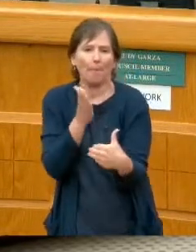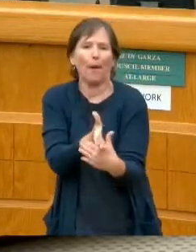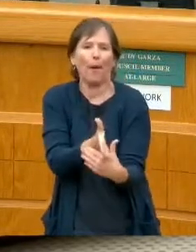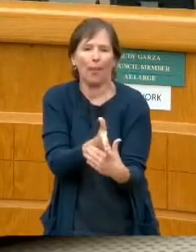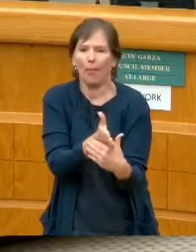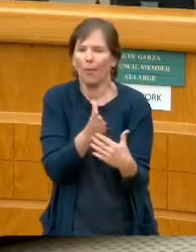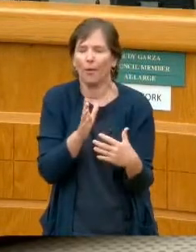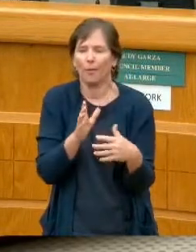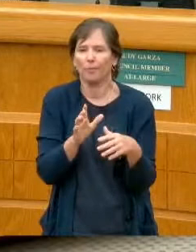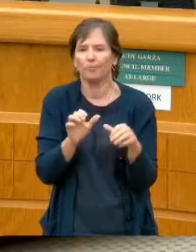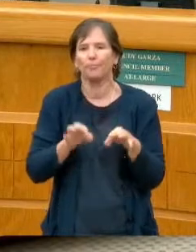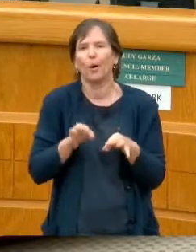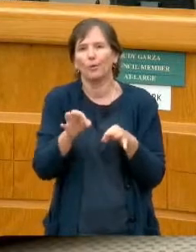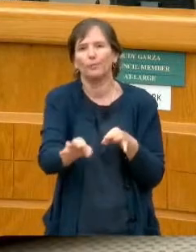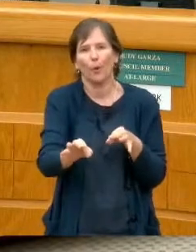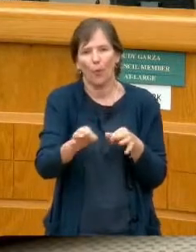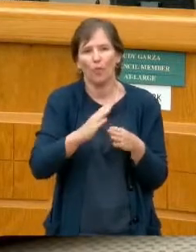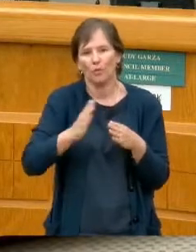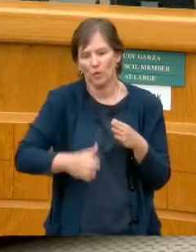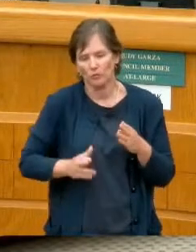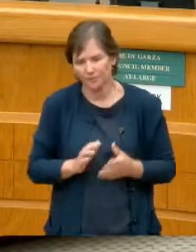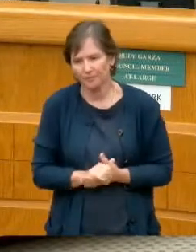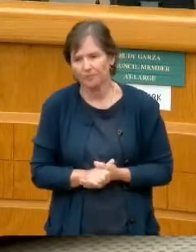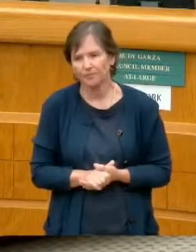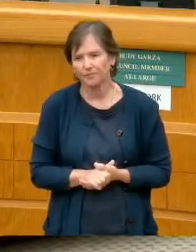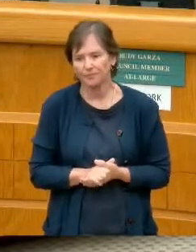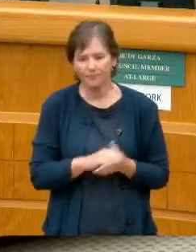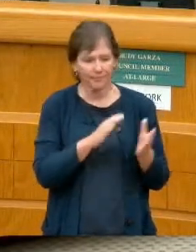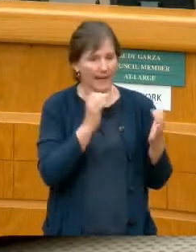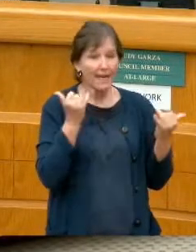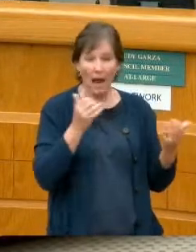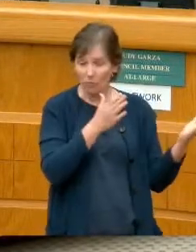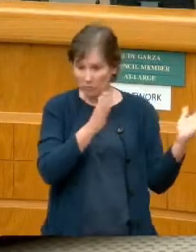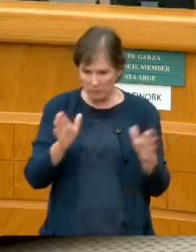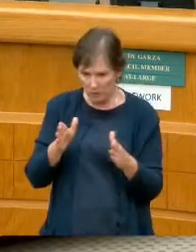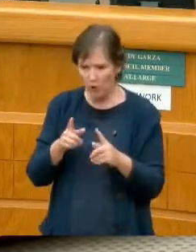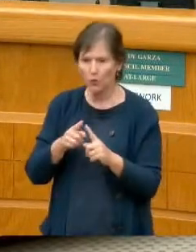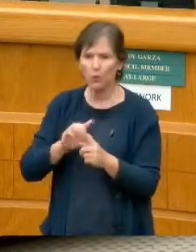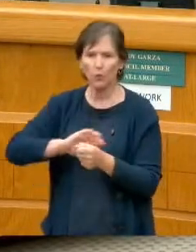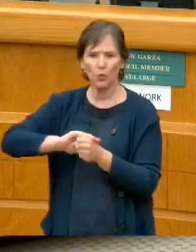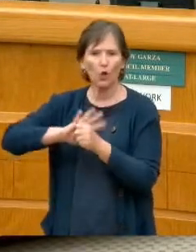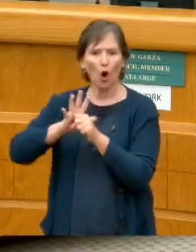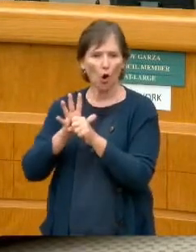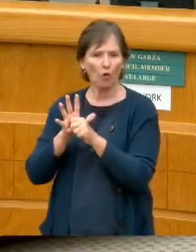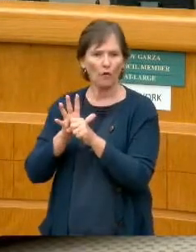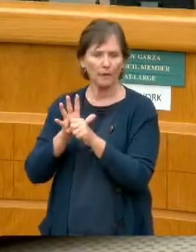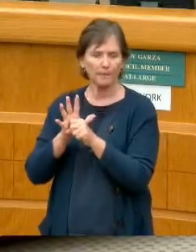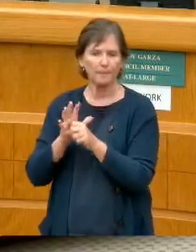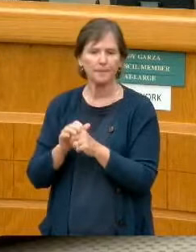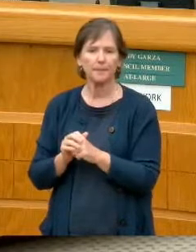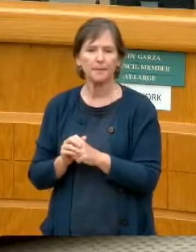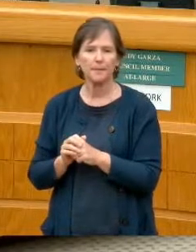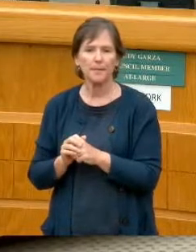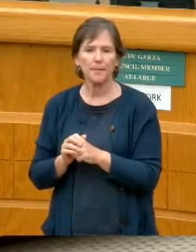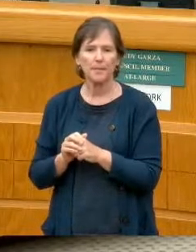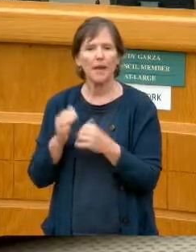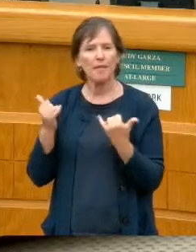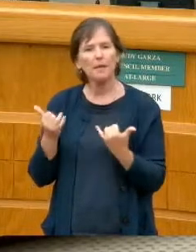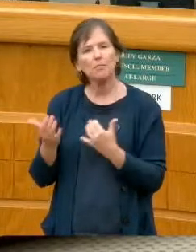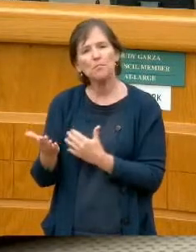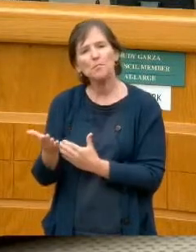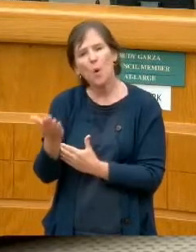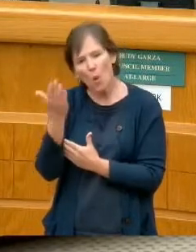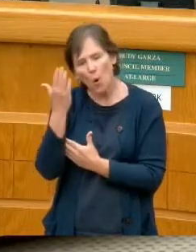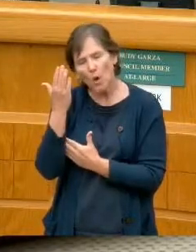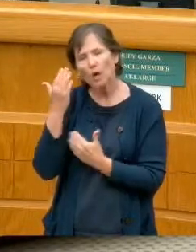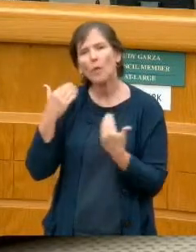the perpetual disaster that we seem to be in with COVID-19, this morning we had a moment of